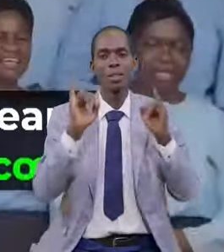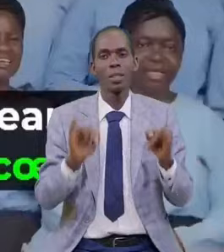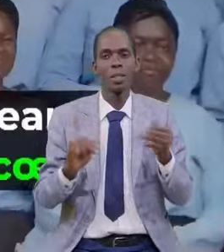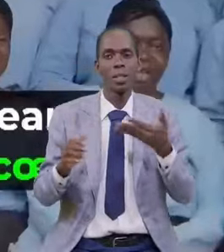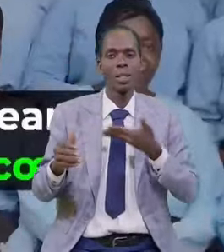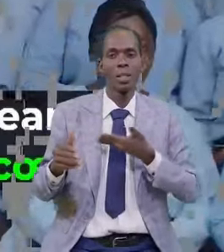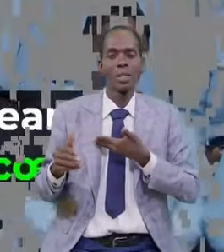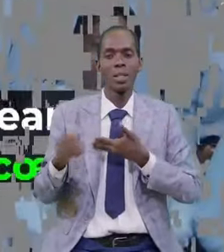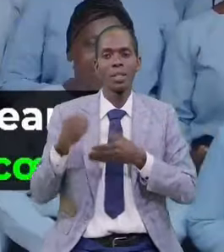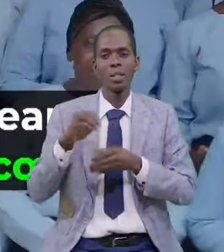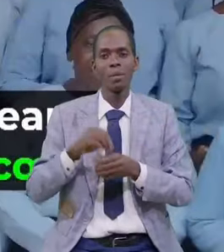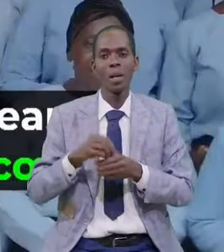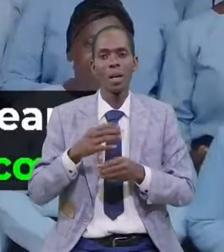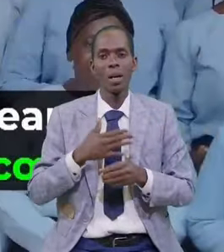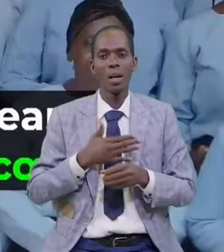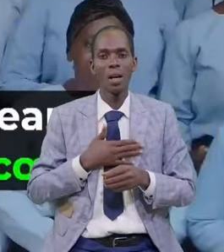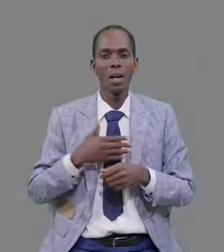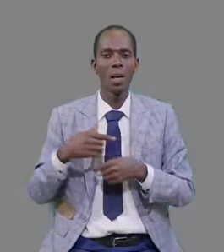one